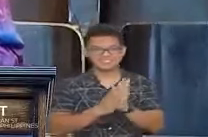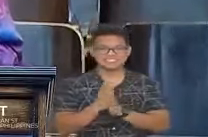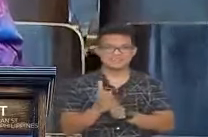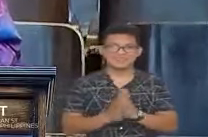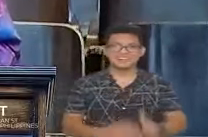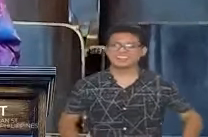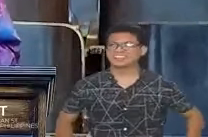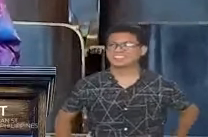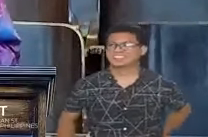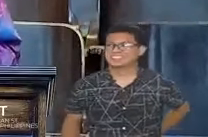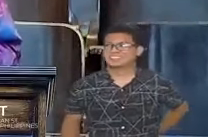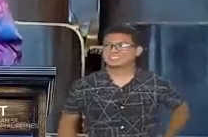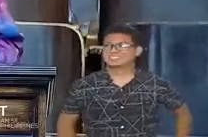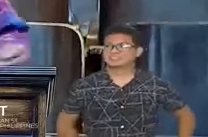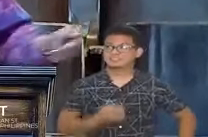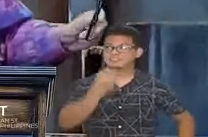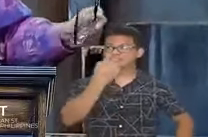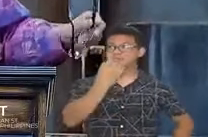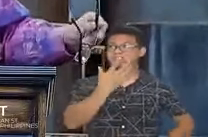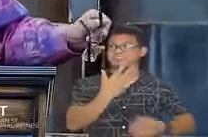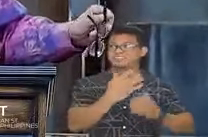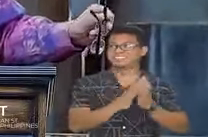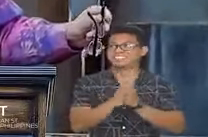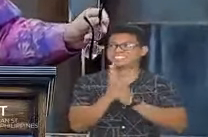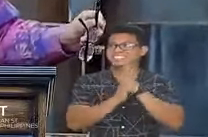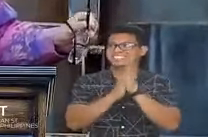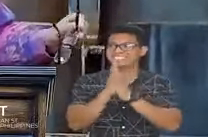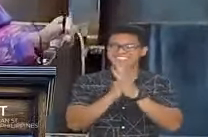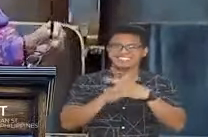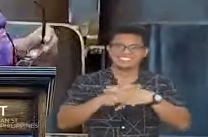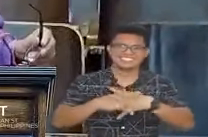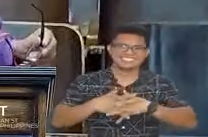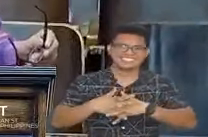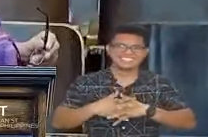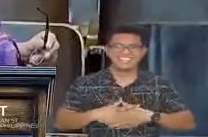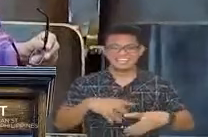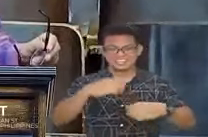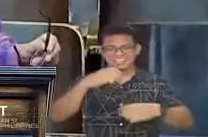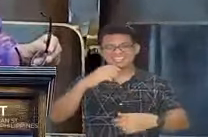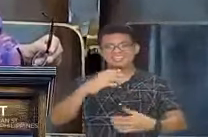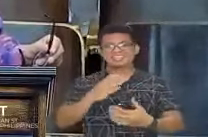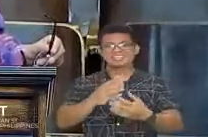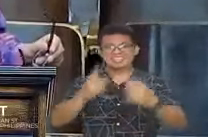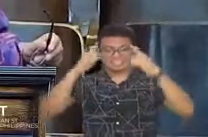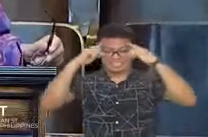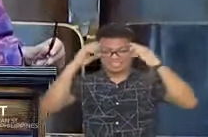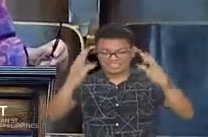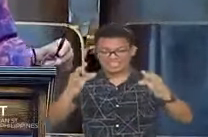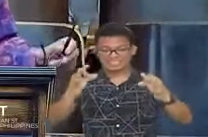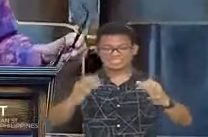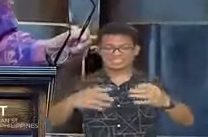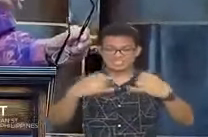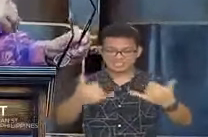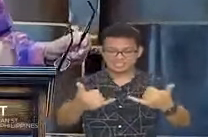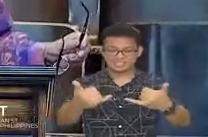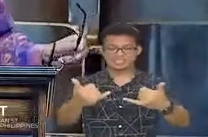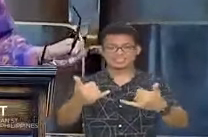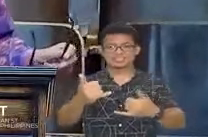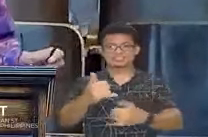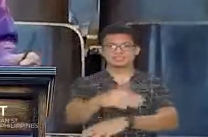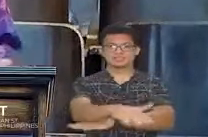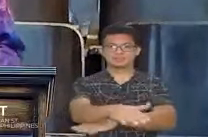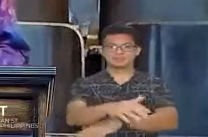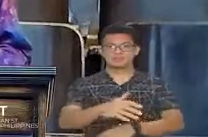Make up your mind! decide tonight.